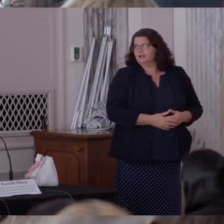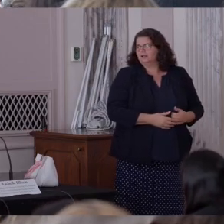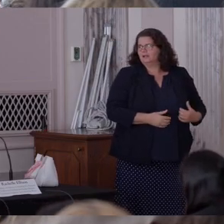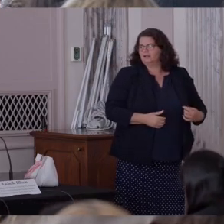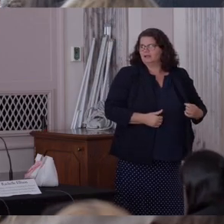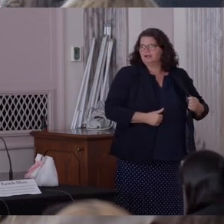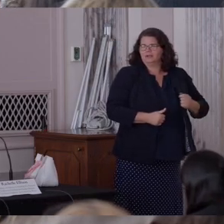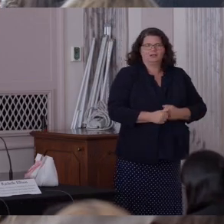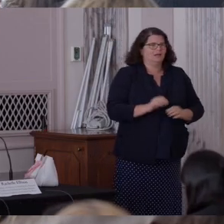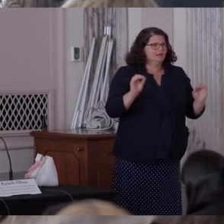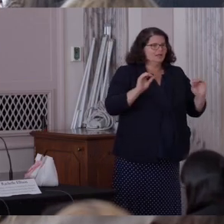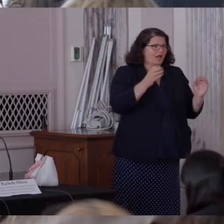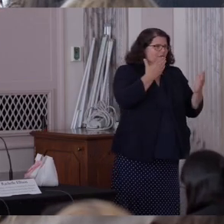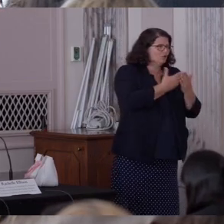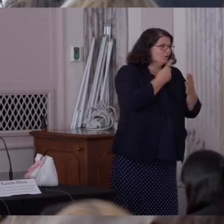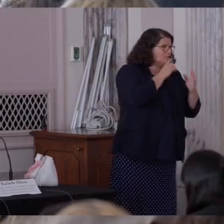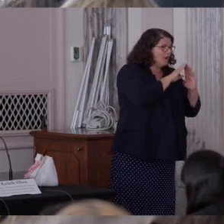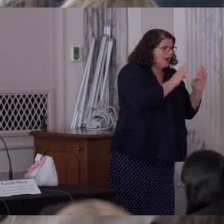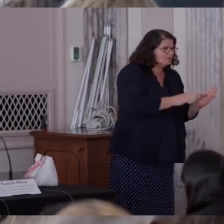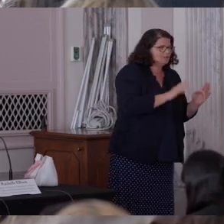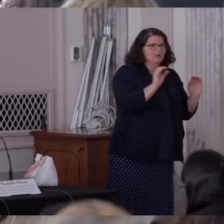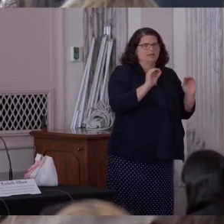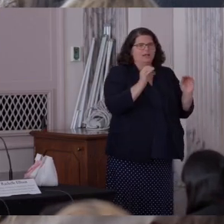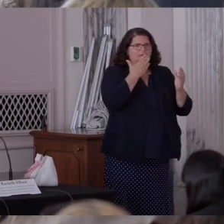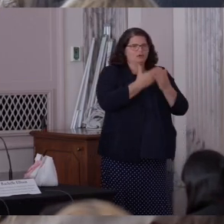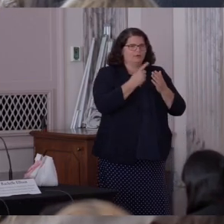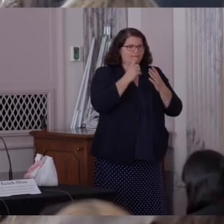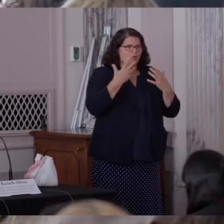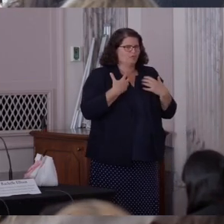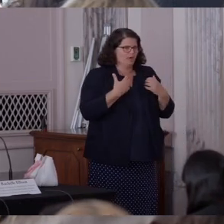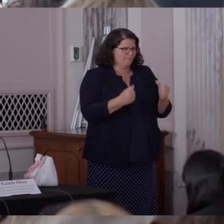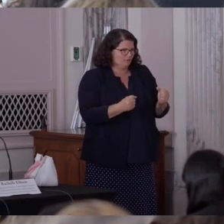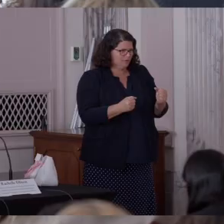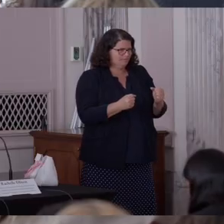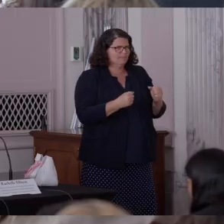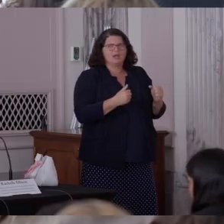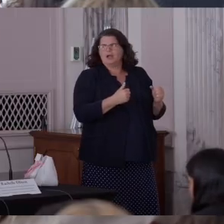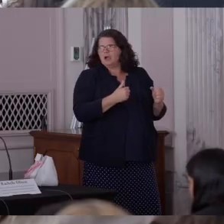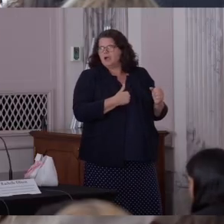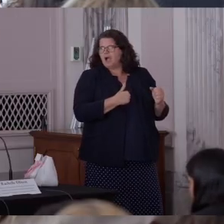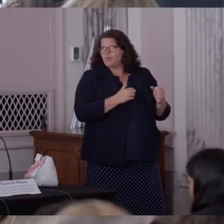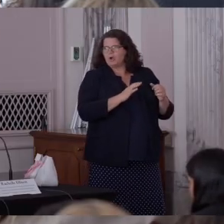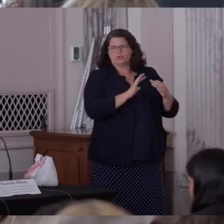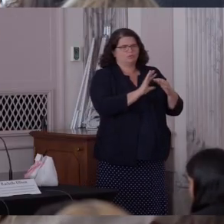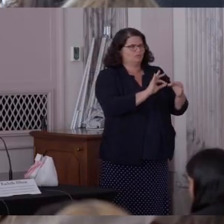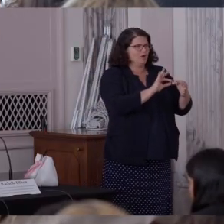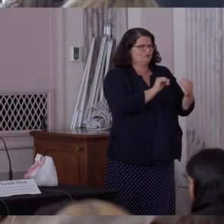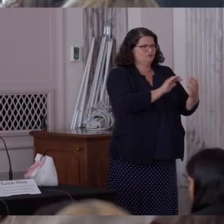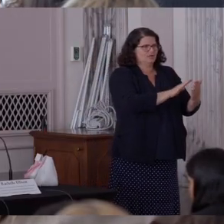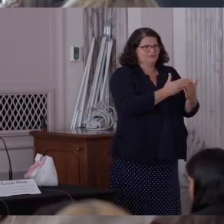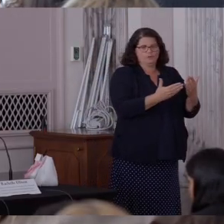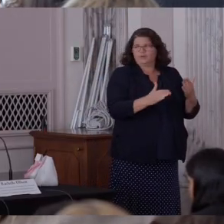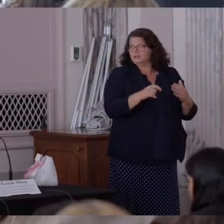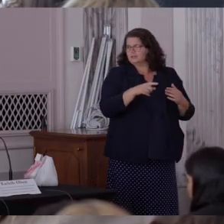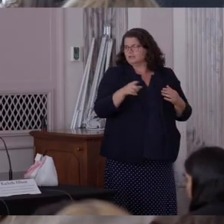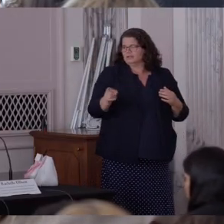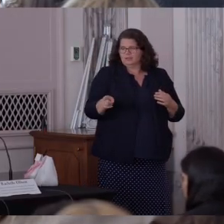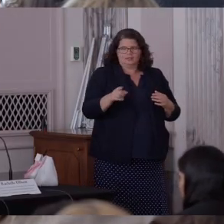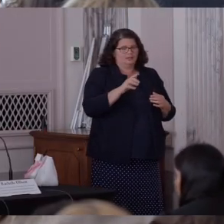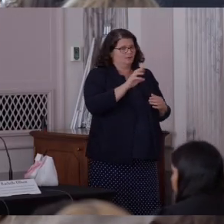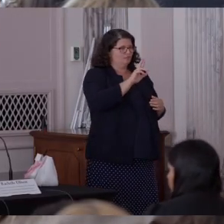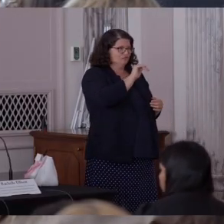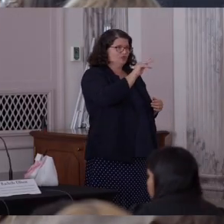a recovery perspective. I want to lift up a couple of things folks said. One, that piece about trauma that Rochelle raised. I've been in this work for